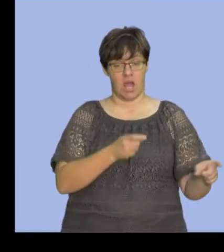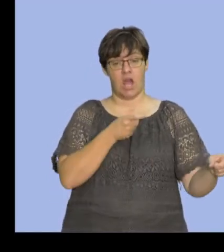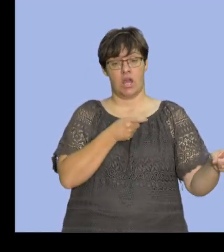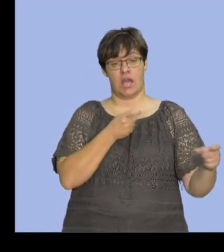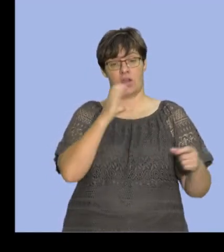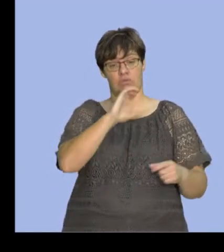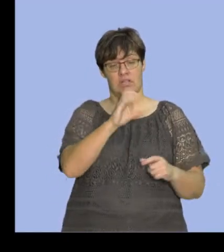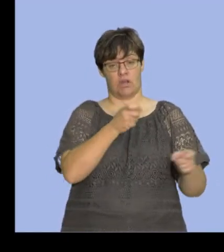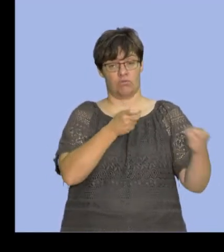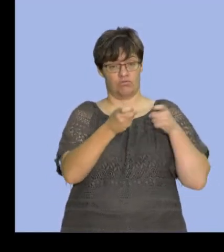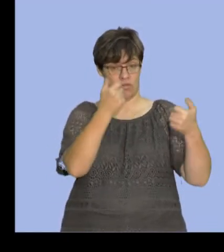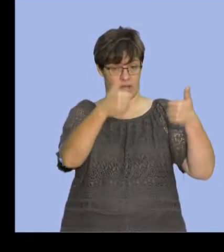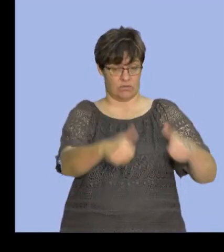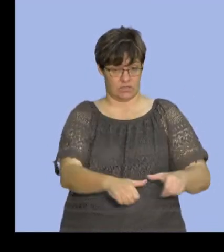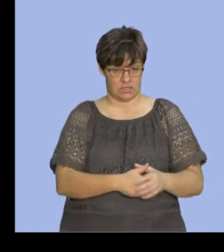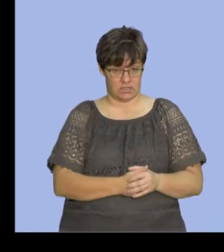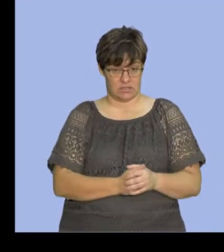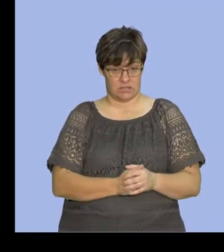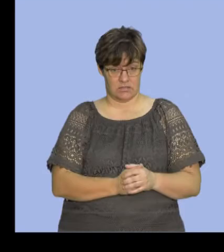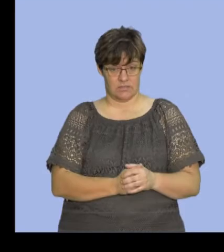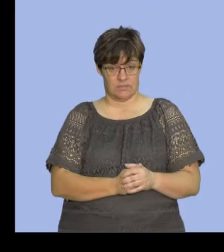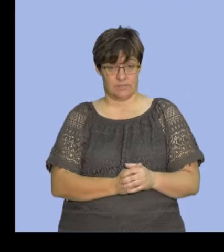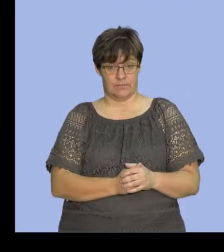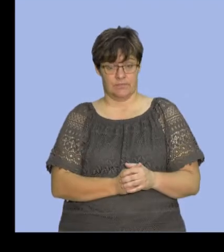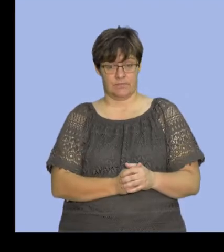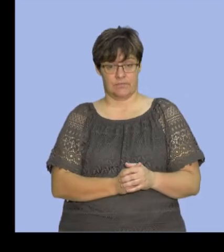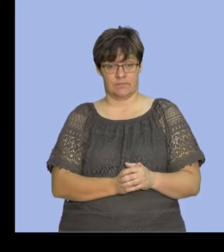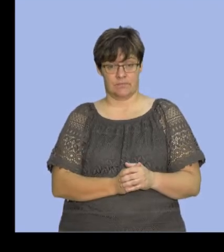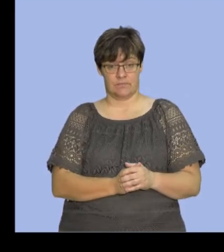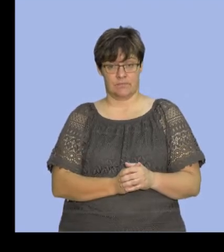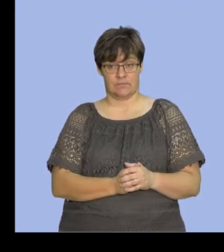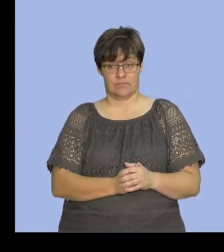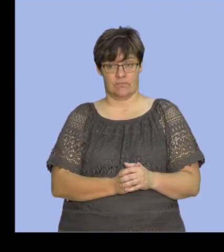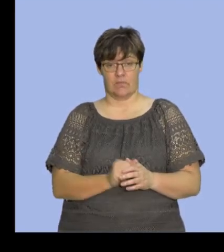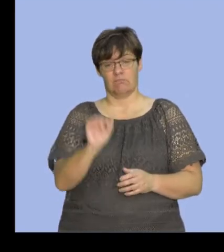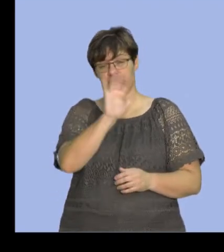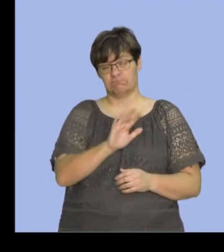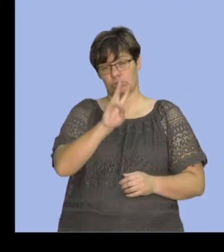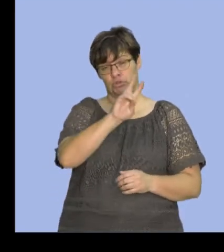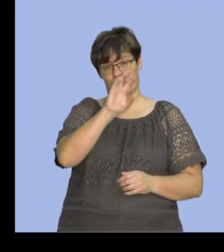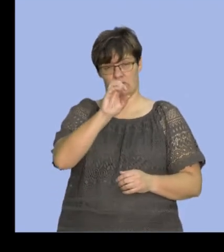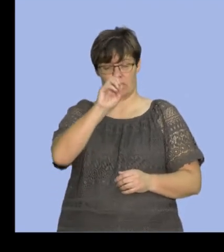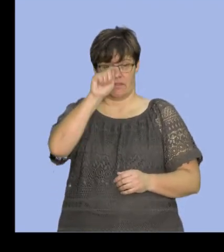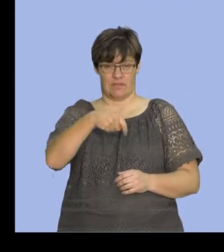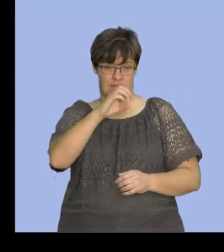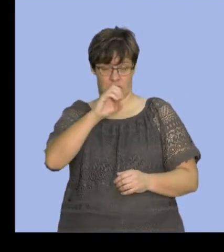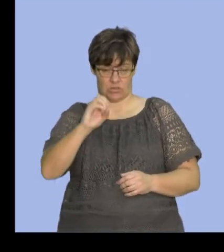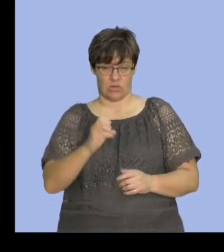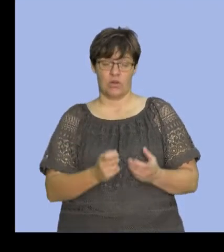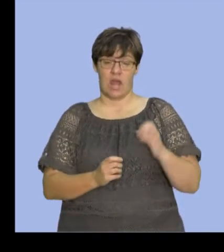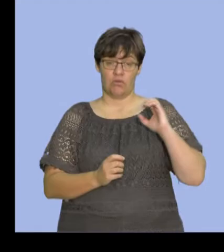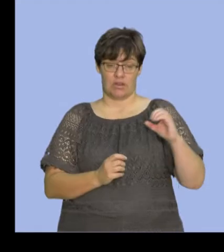account, and you've got the amount of 200,000 Rand on the credit